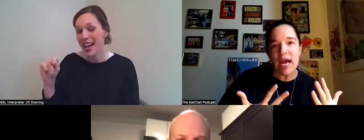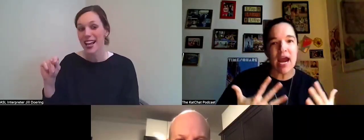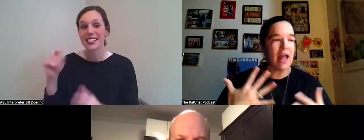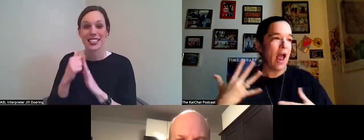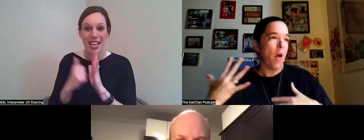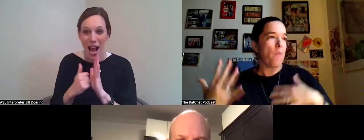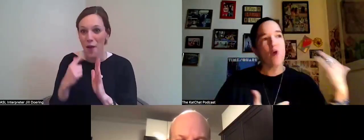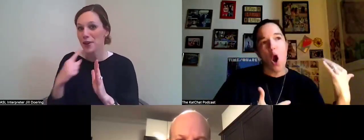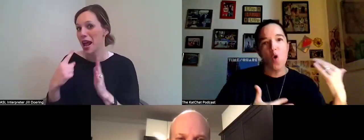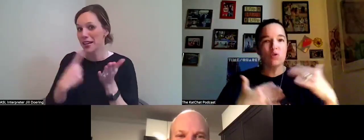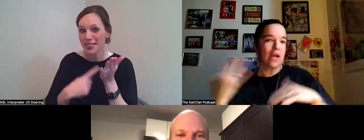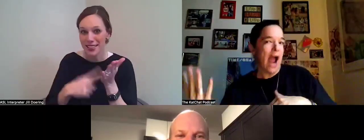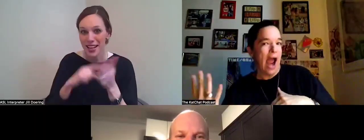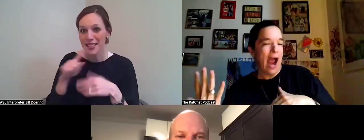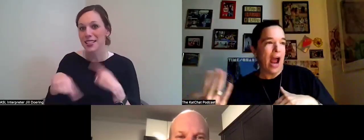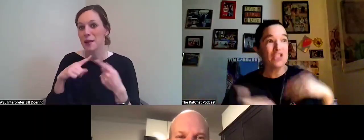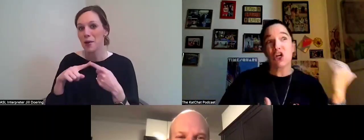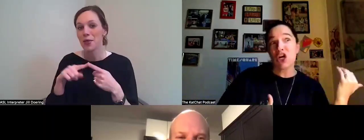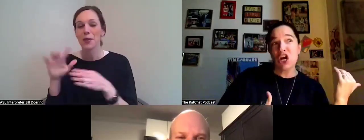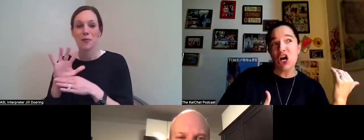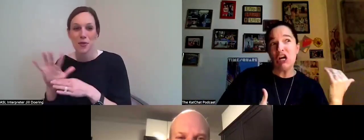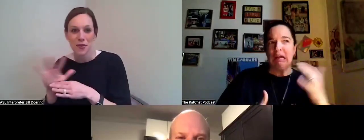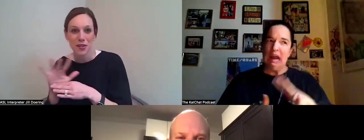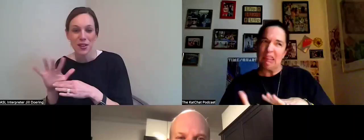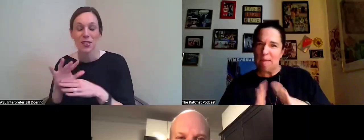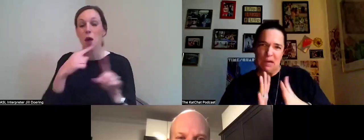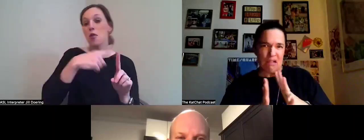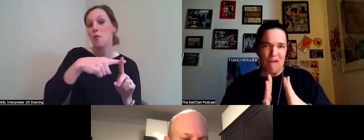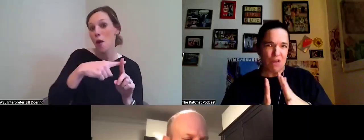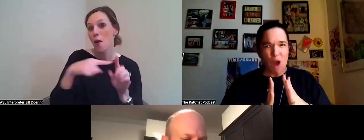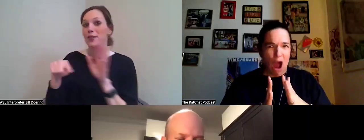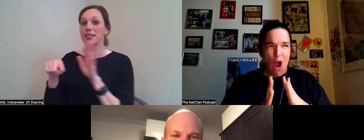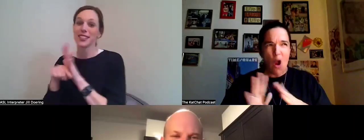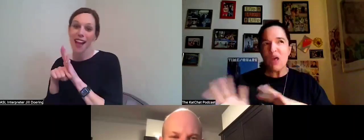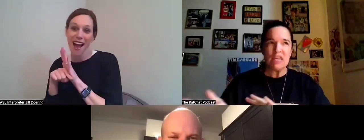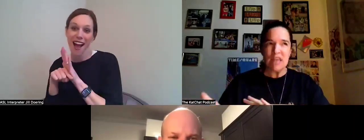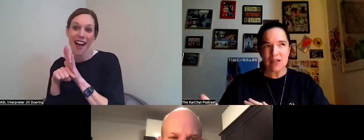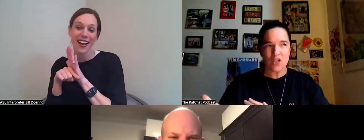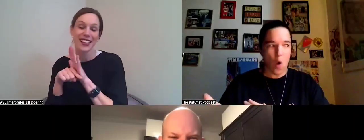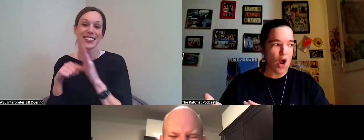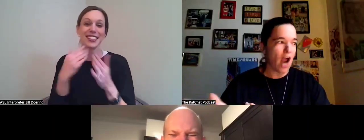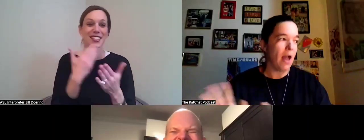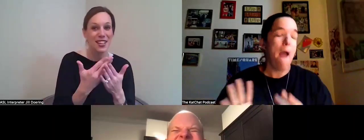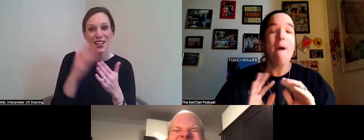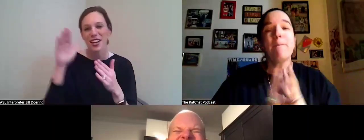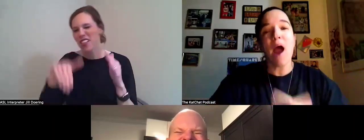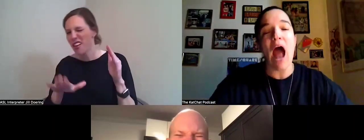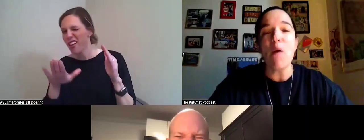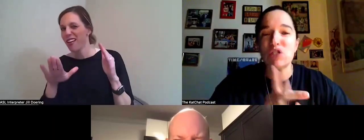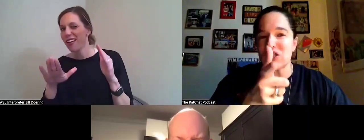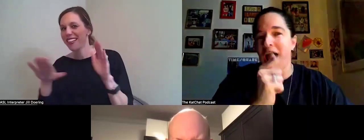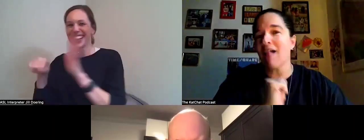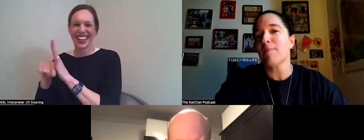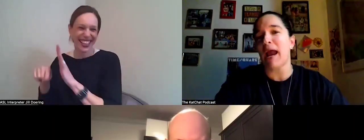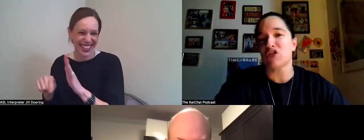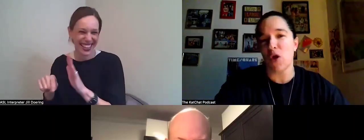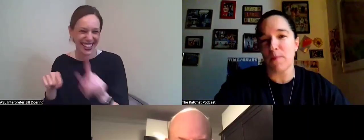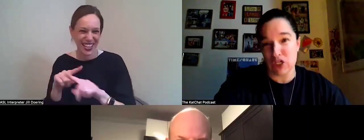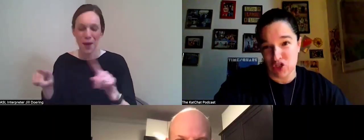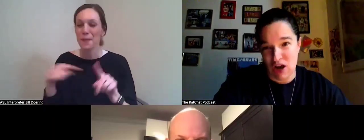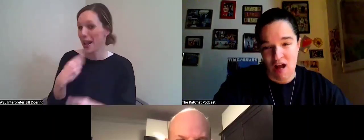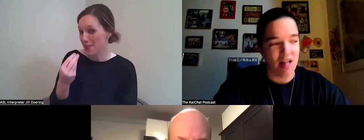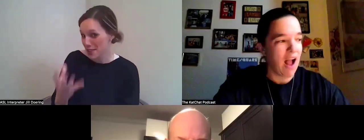about it, throw the cards good in the middle of the road, not so good. But I was just telling